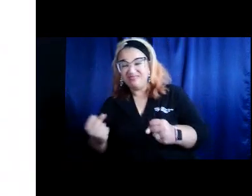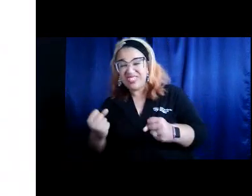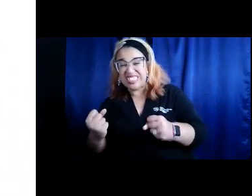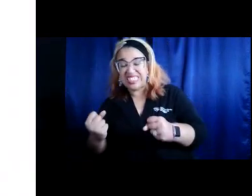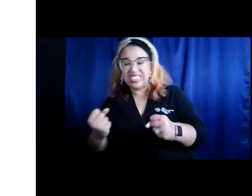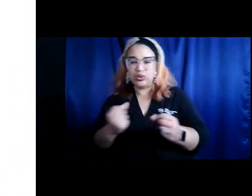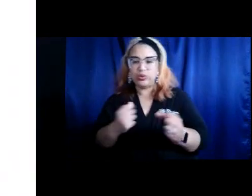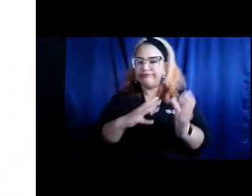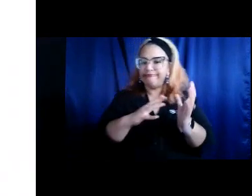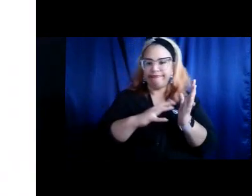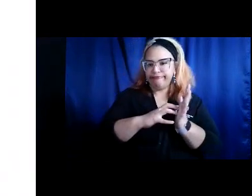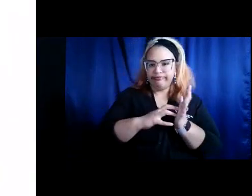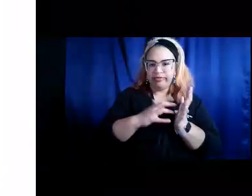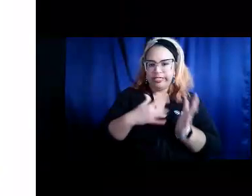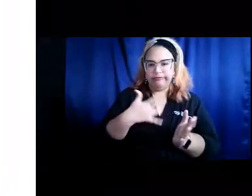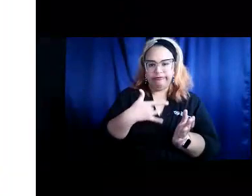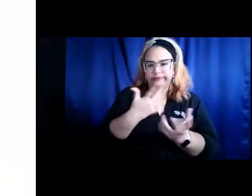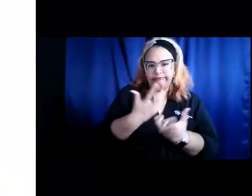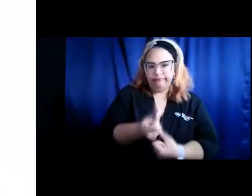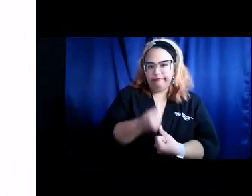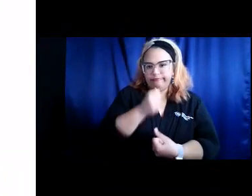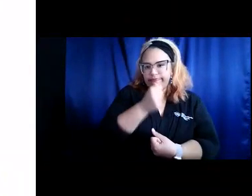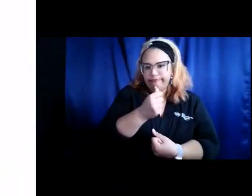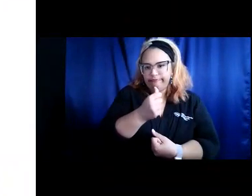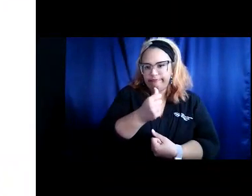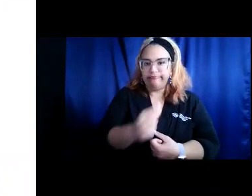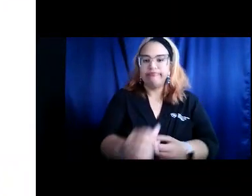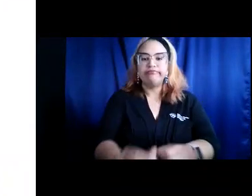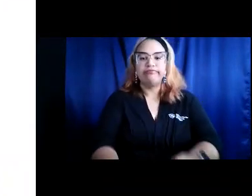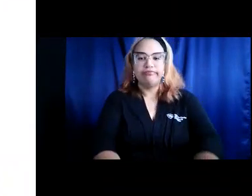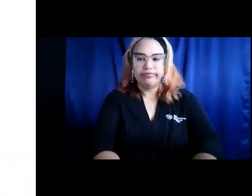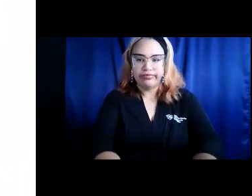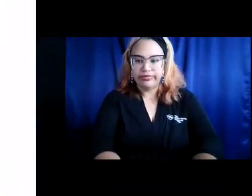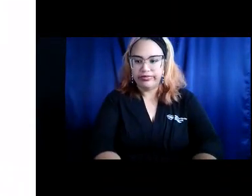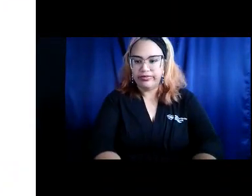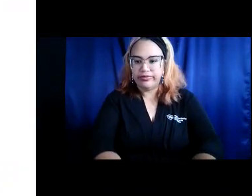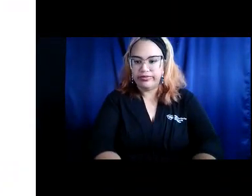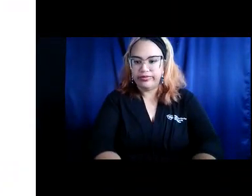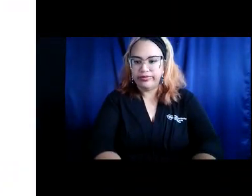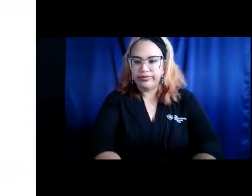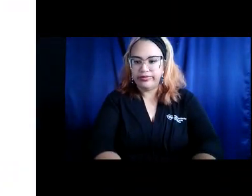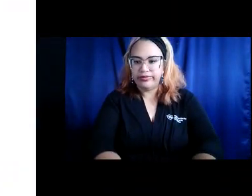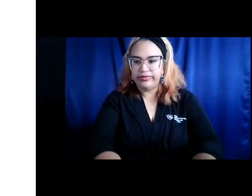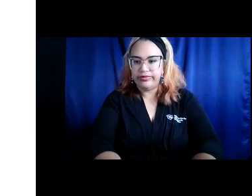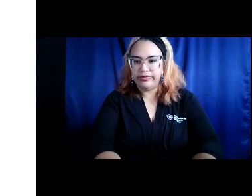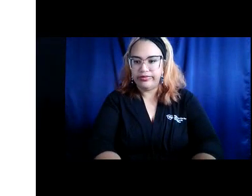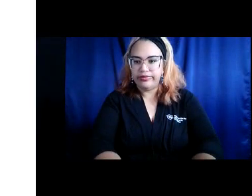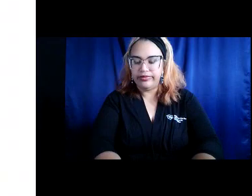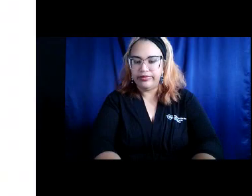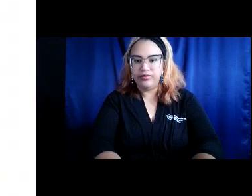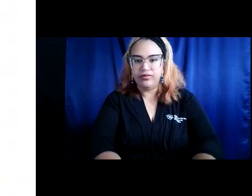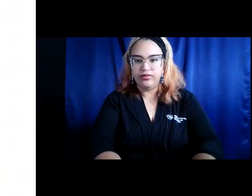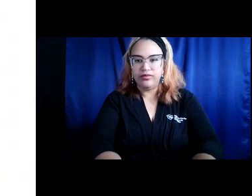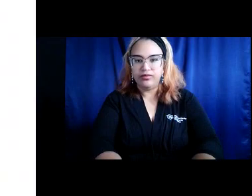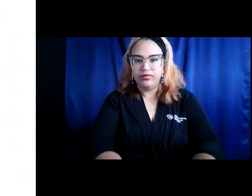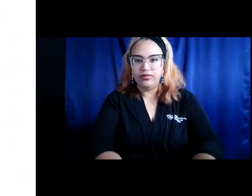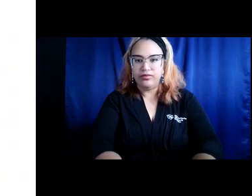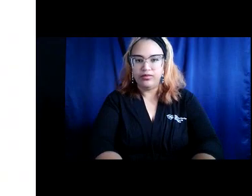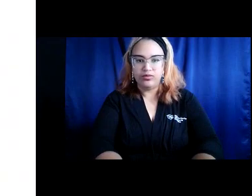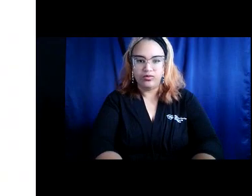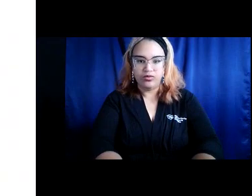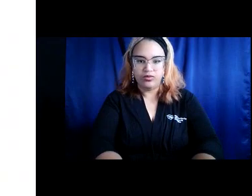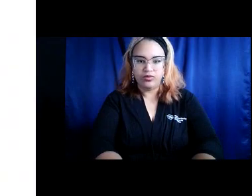All right. We've got people participating. So let's check